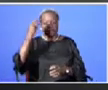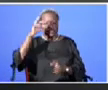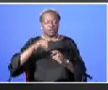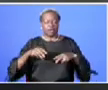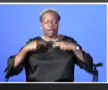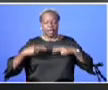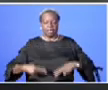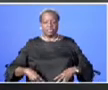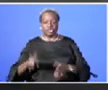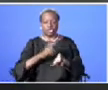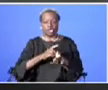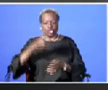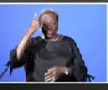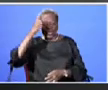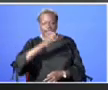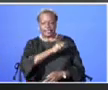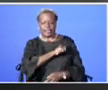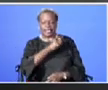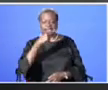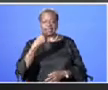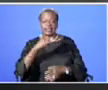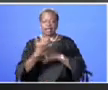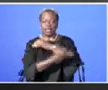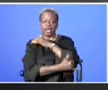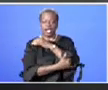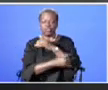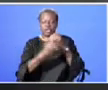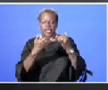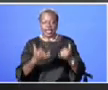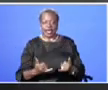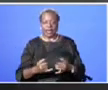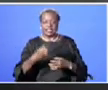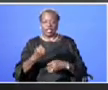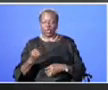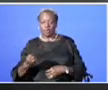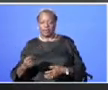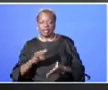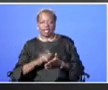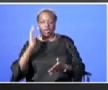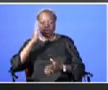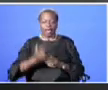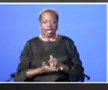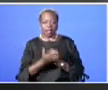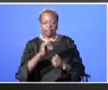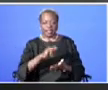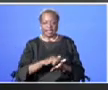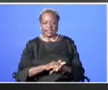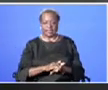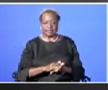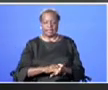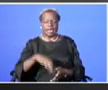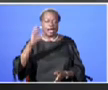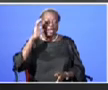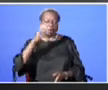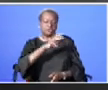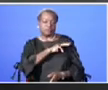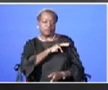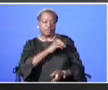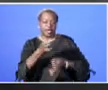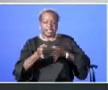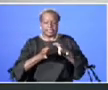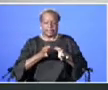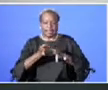Health, the Honorable Dr. Dwayne Sand, says the country now has equipment which will help to do just that. Cleopatra Murphy